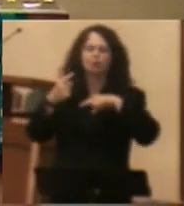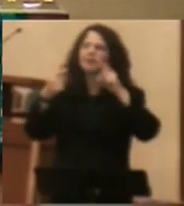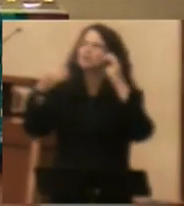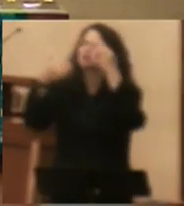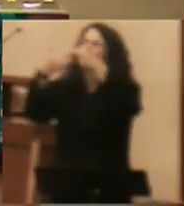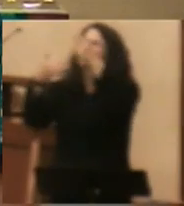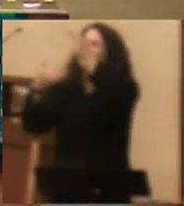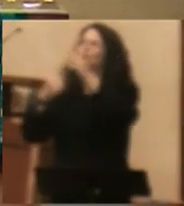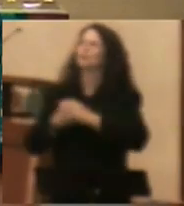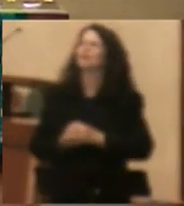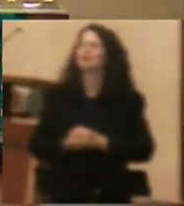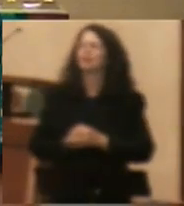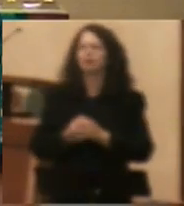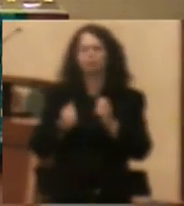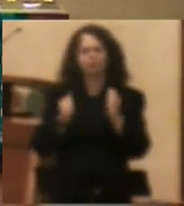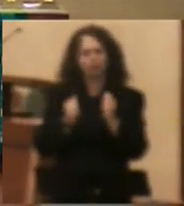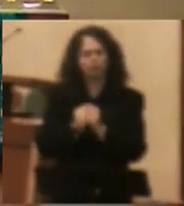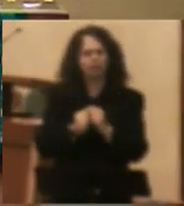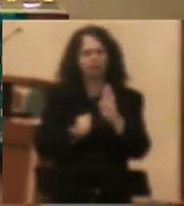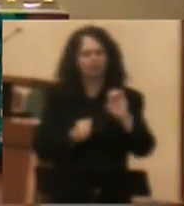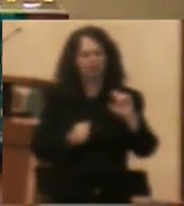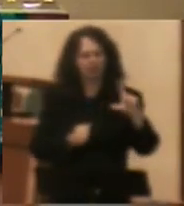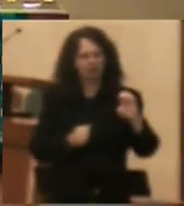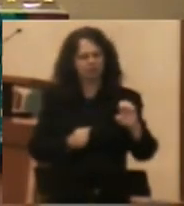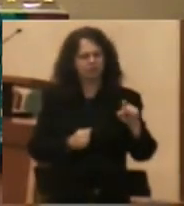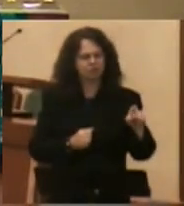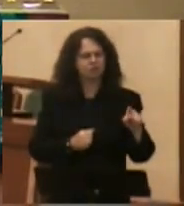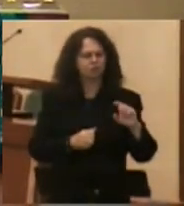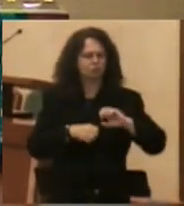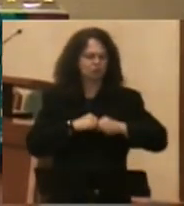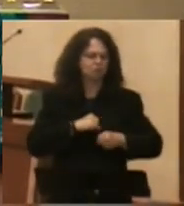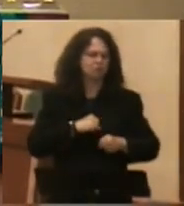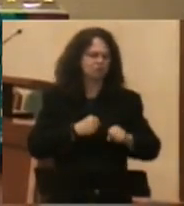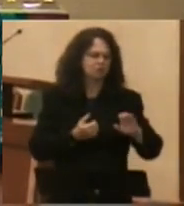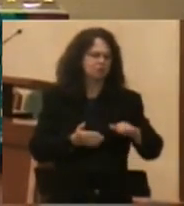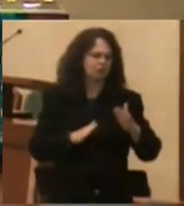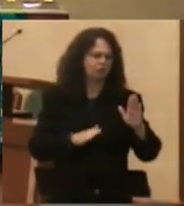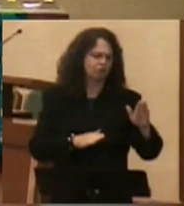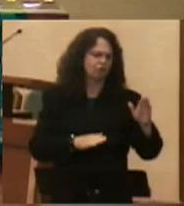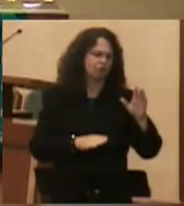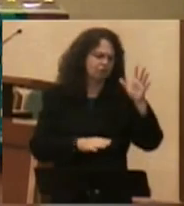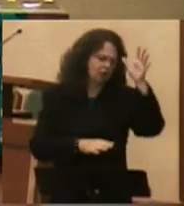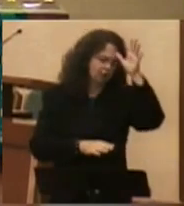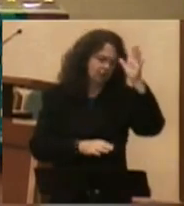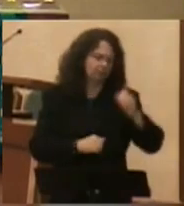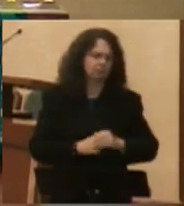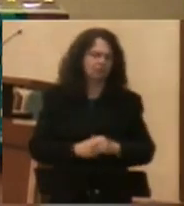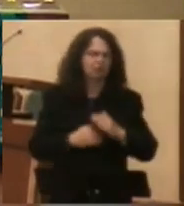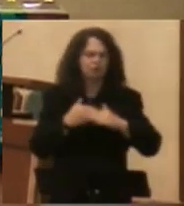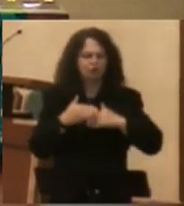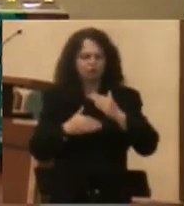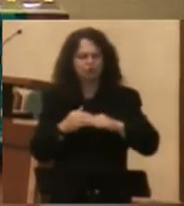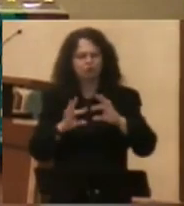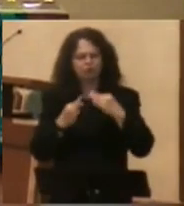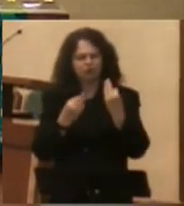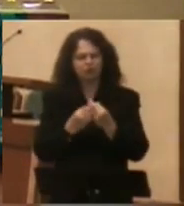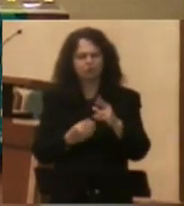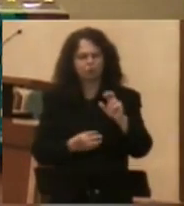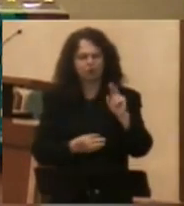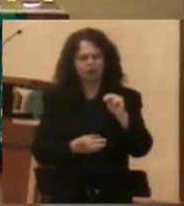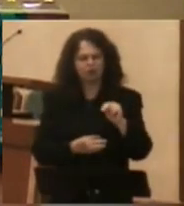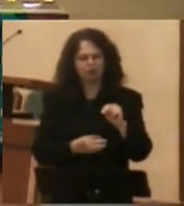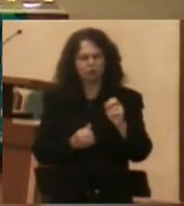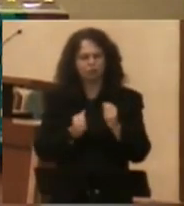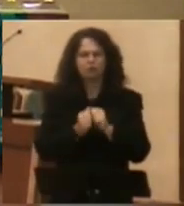Be with Val Holling as she grieves the death of her father and brother, and comfort the family of Ron Zwicker with your